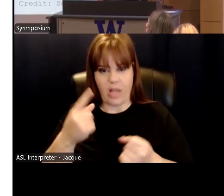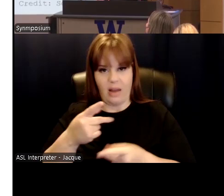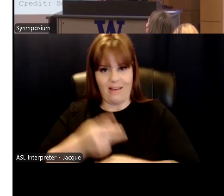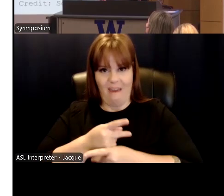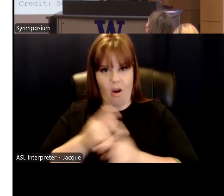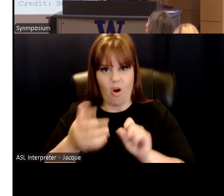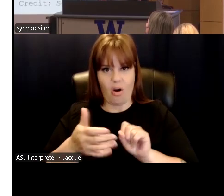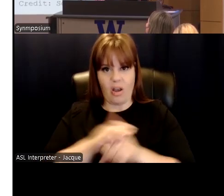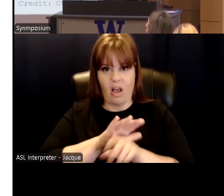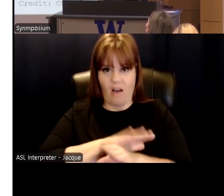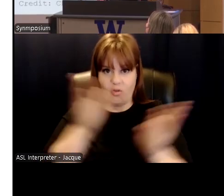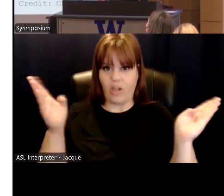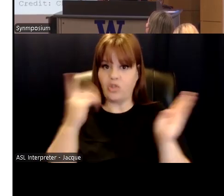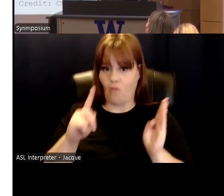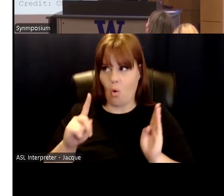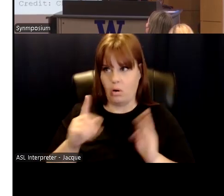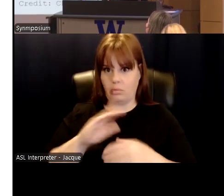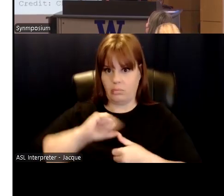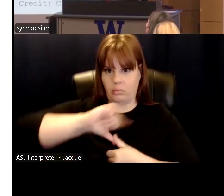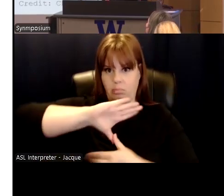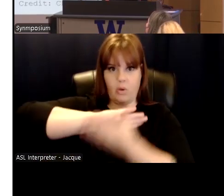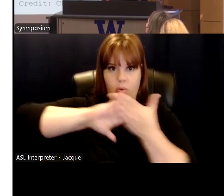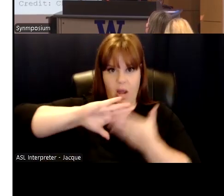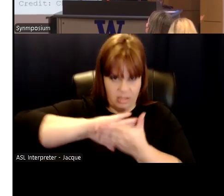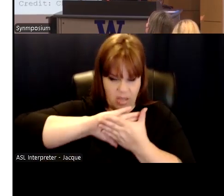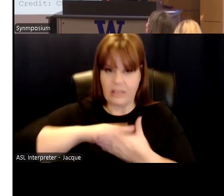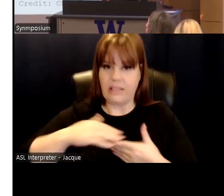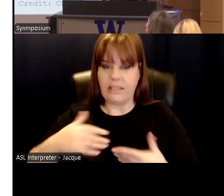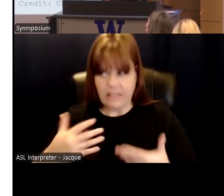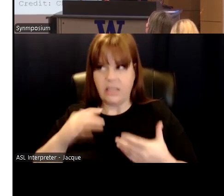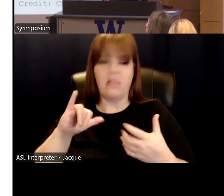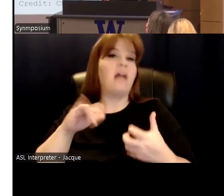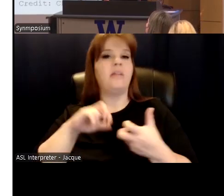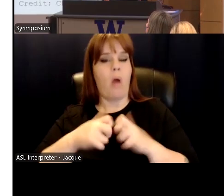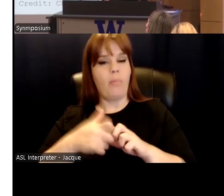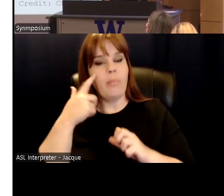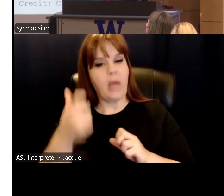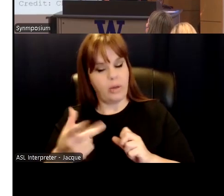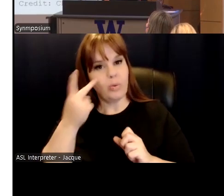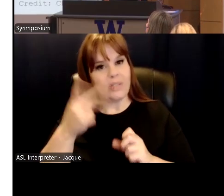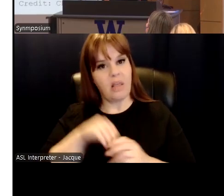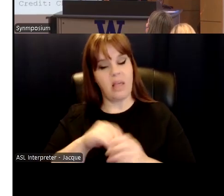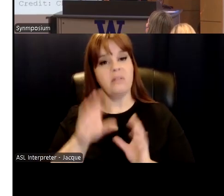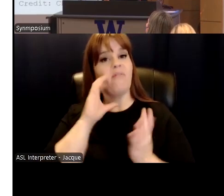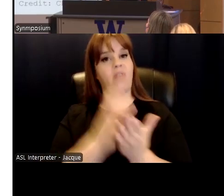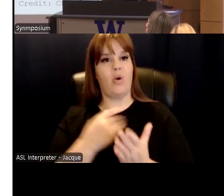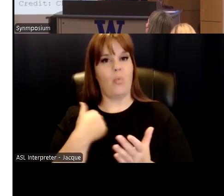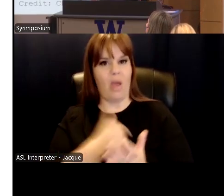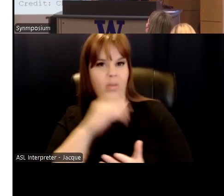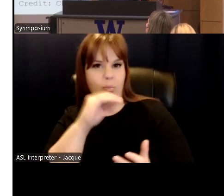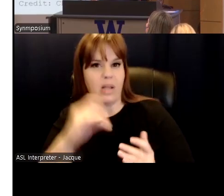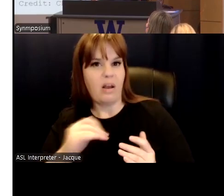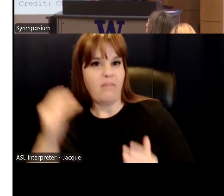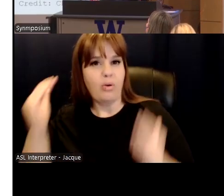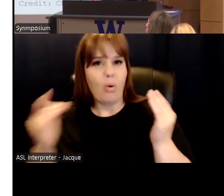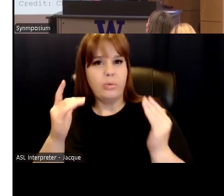across the United States. That is problematic because you see in this figure, we have the percentage of adults who have ever had